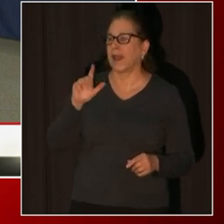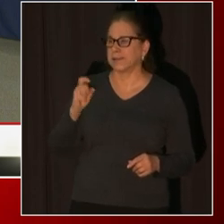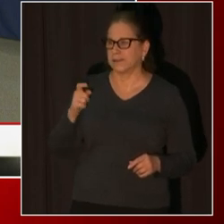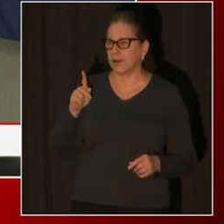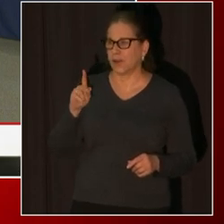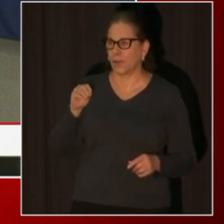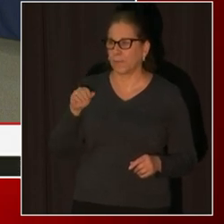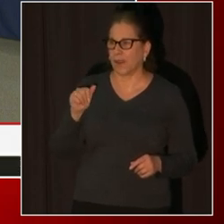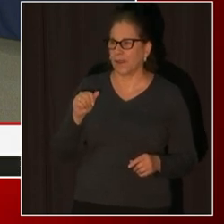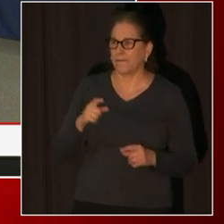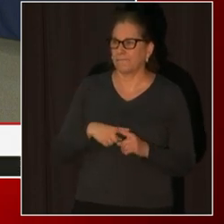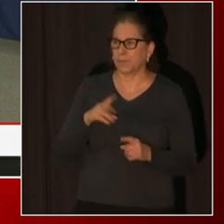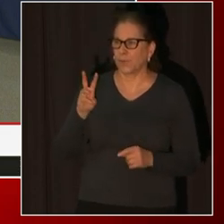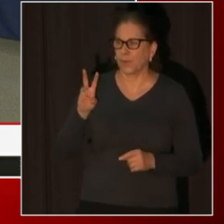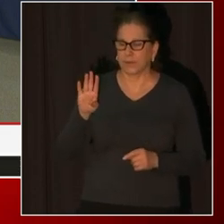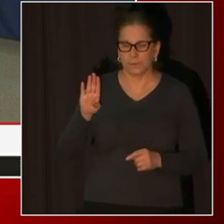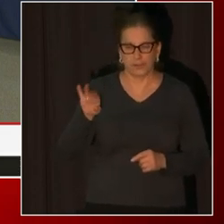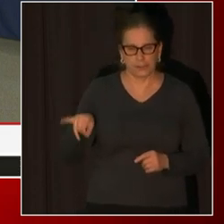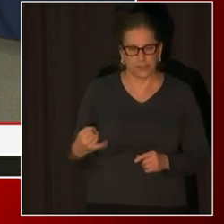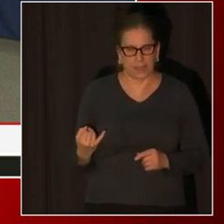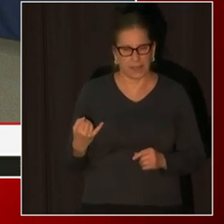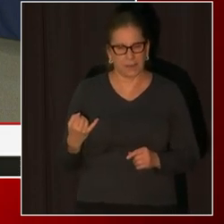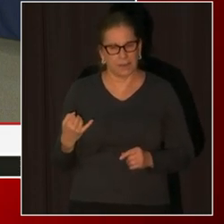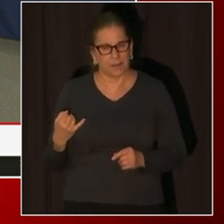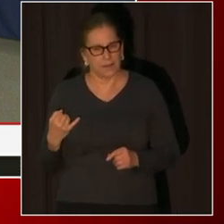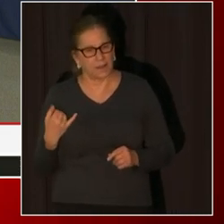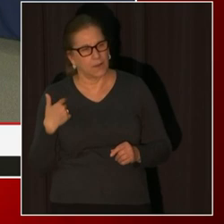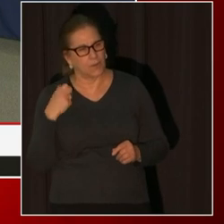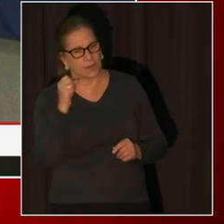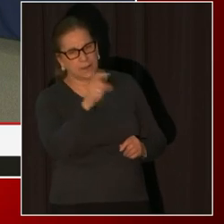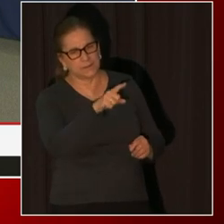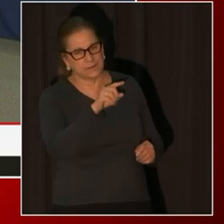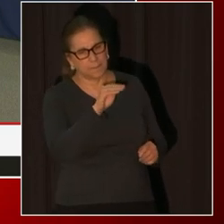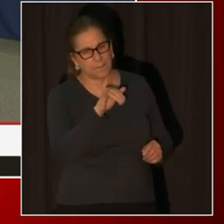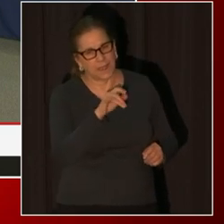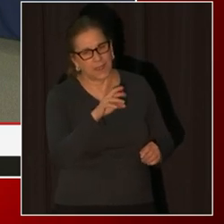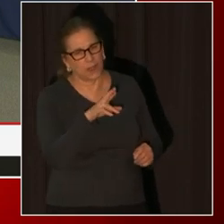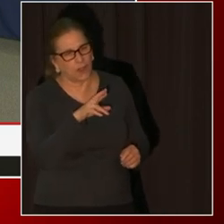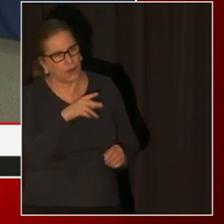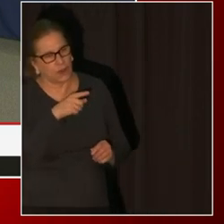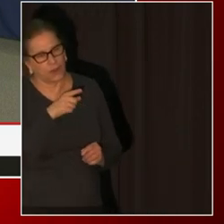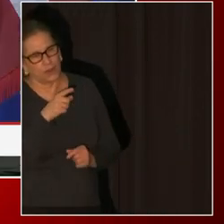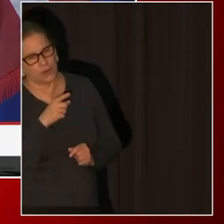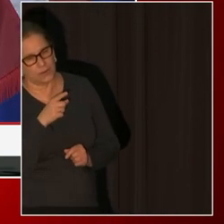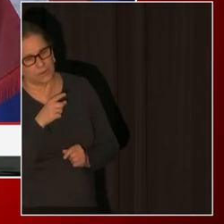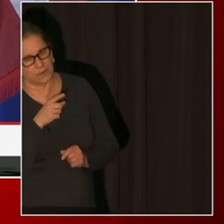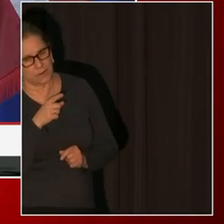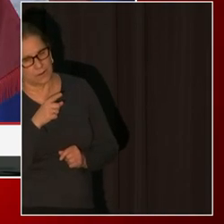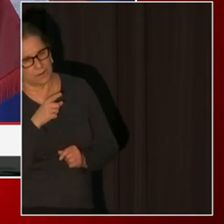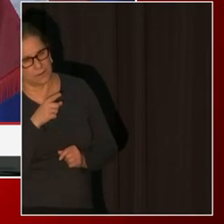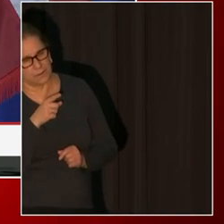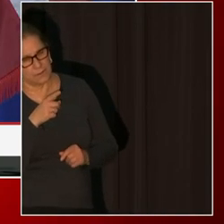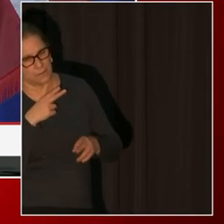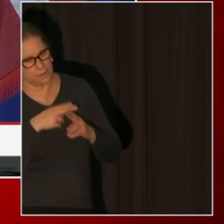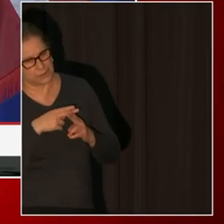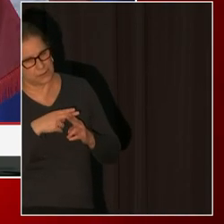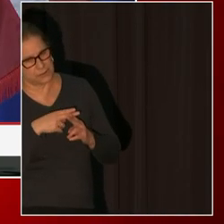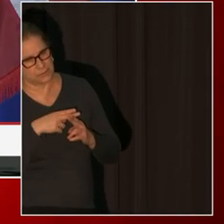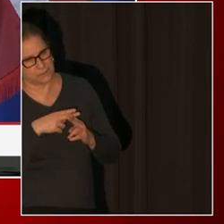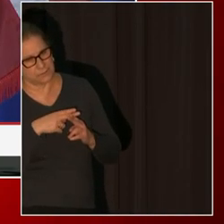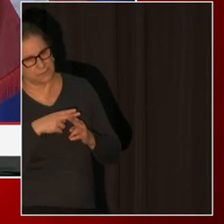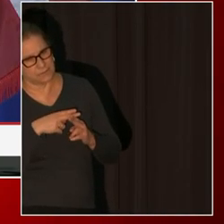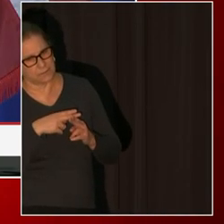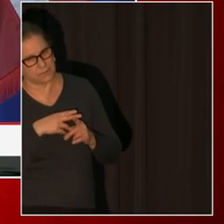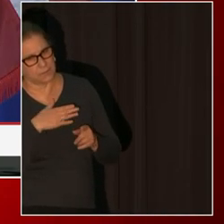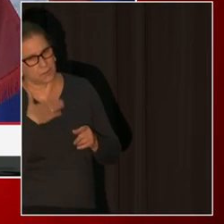Fantastic. Mayor, I've heard you mention a few times now that you were certainly hoping to add more money to the HPTF